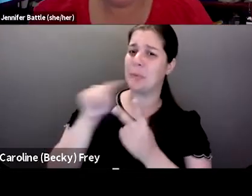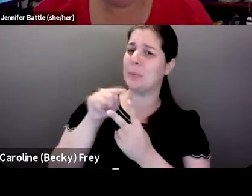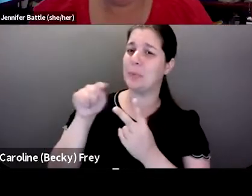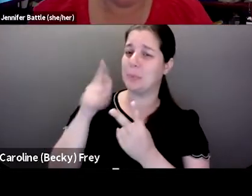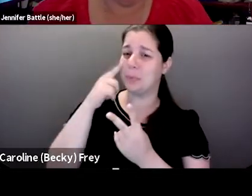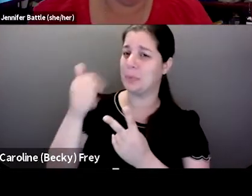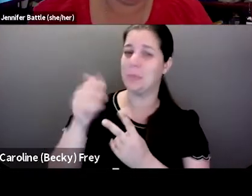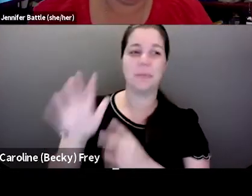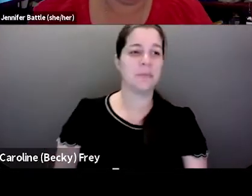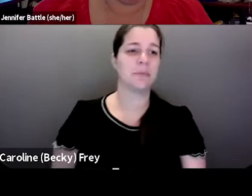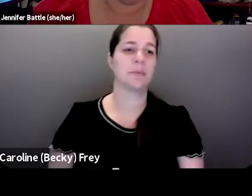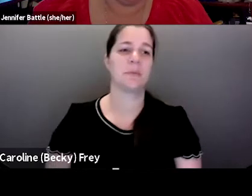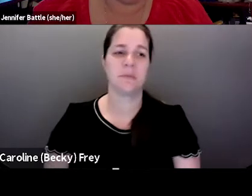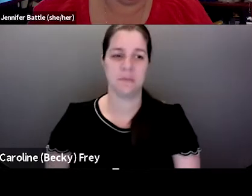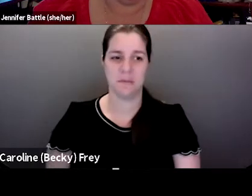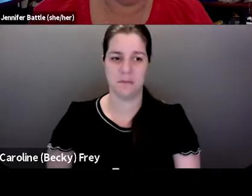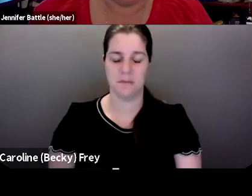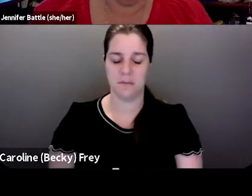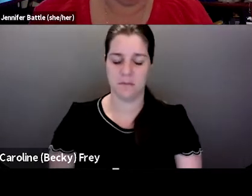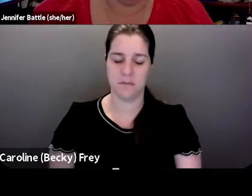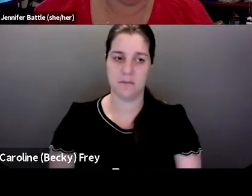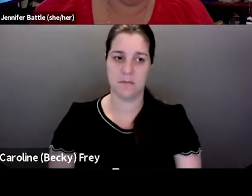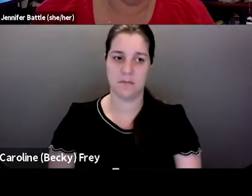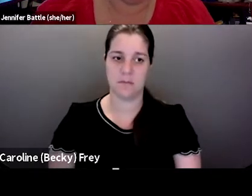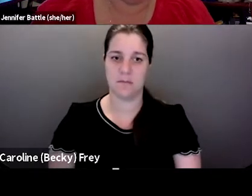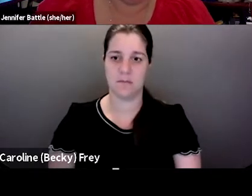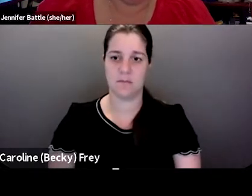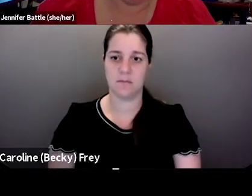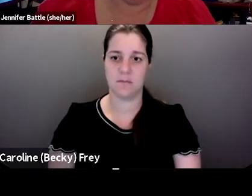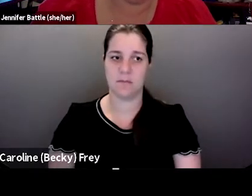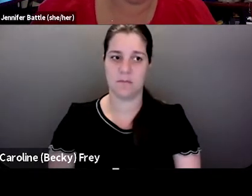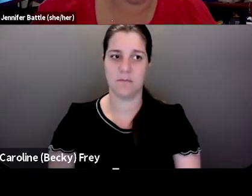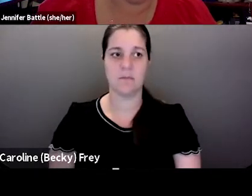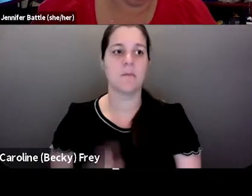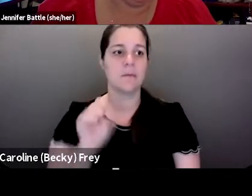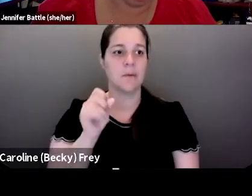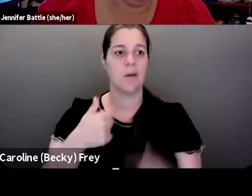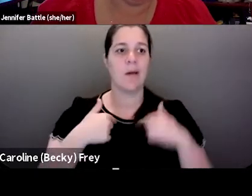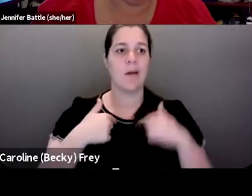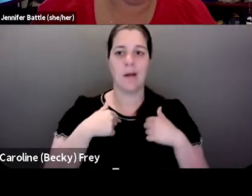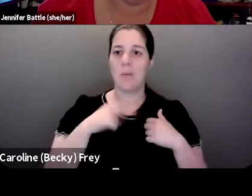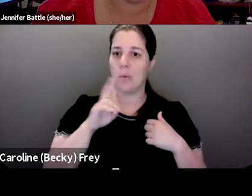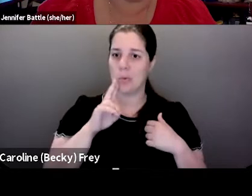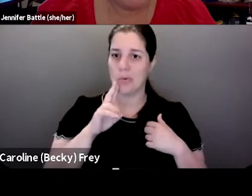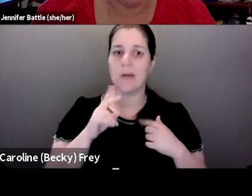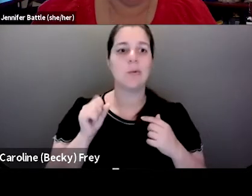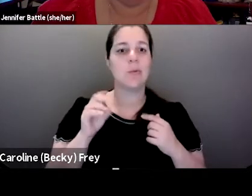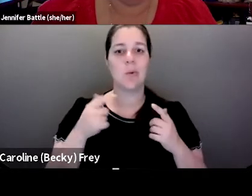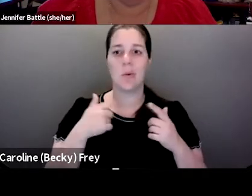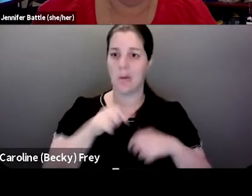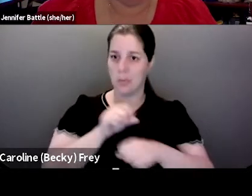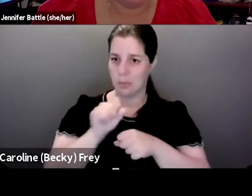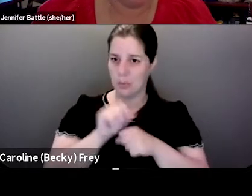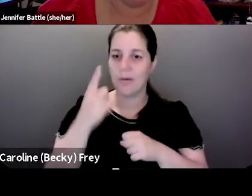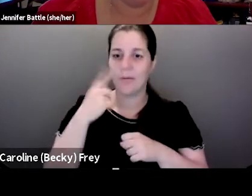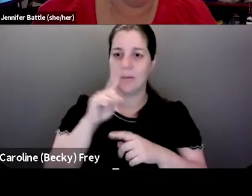So I am talking a little bit. I'm in Houston, which is Harris County, and I work in an